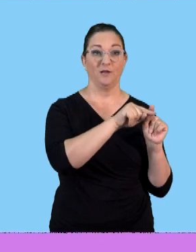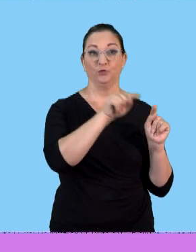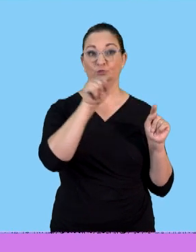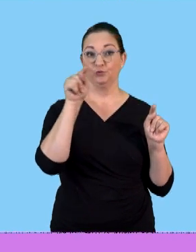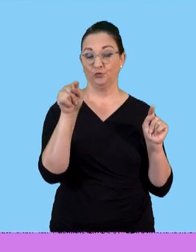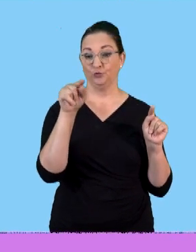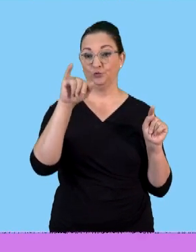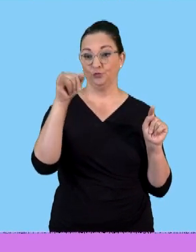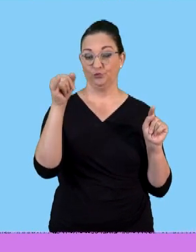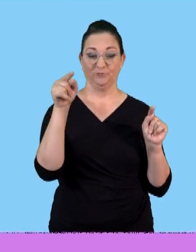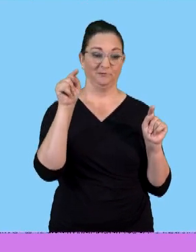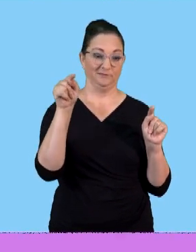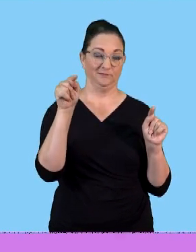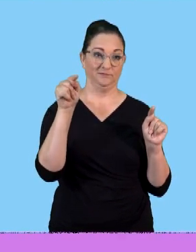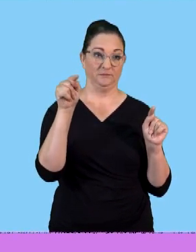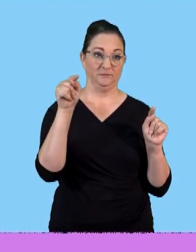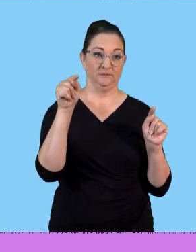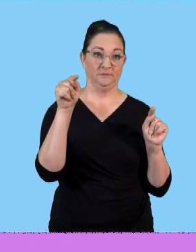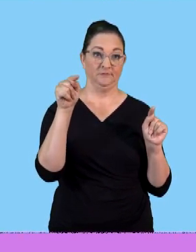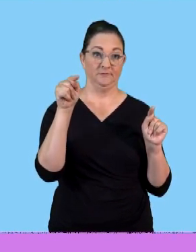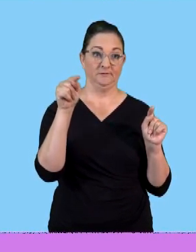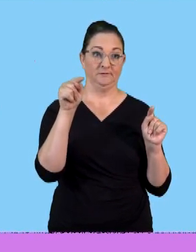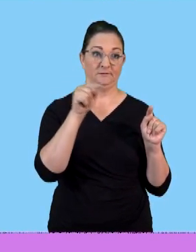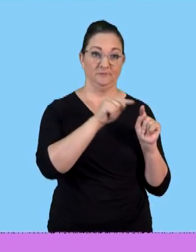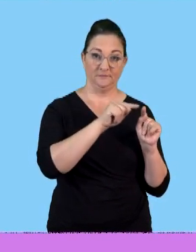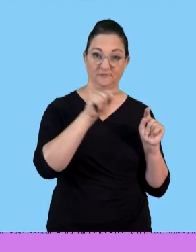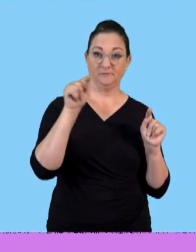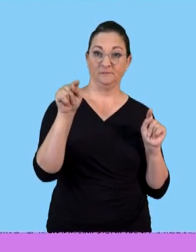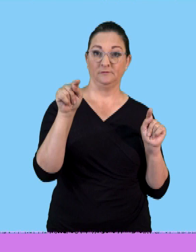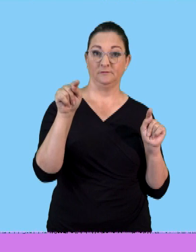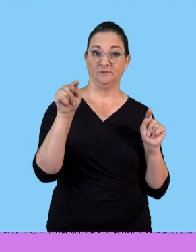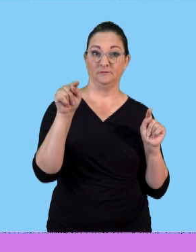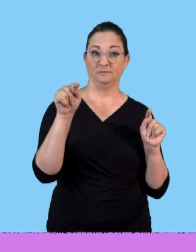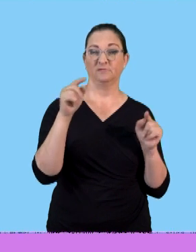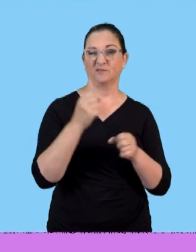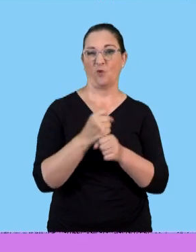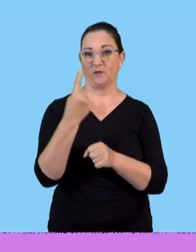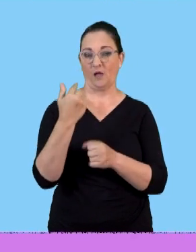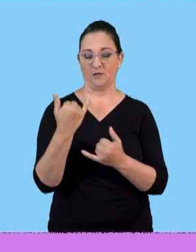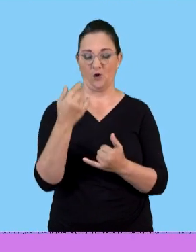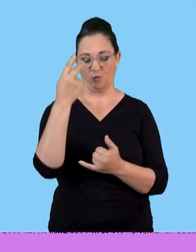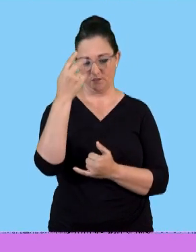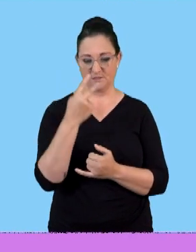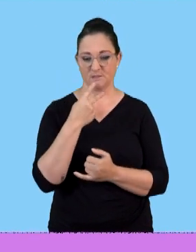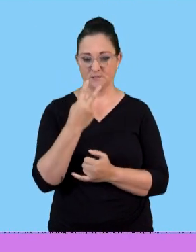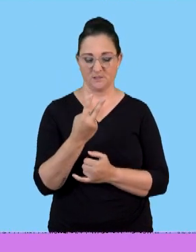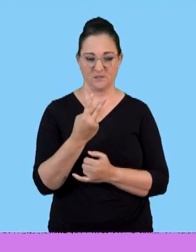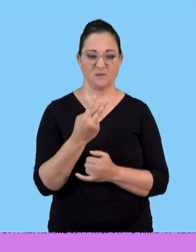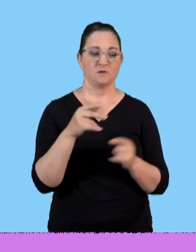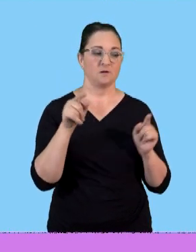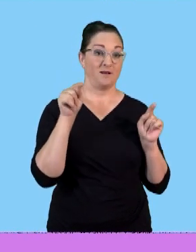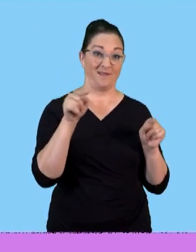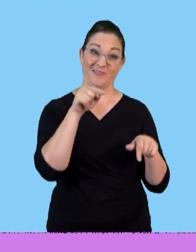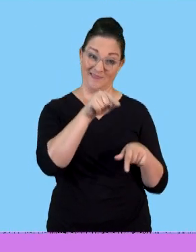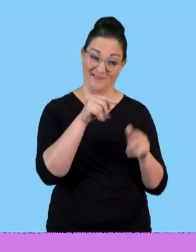here is Springbok, and Johannesburg is all the way up here in Gauteng. So we are saying on this